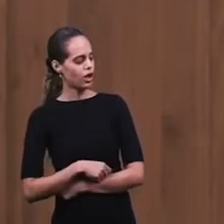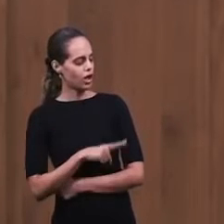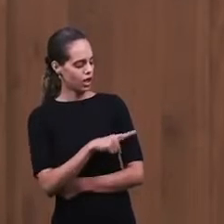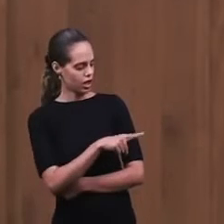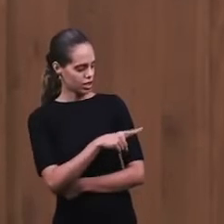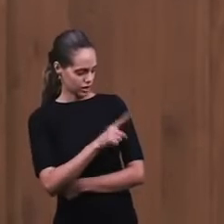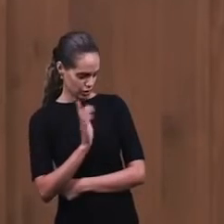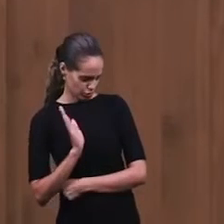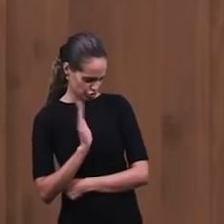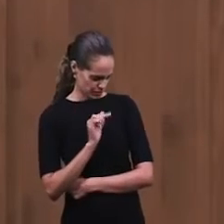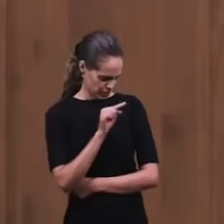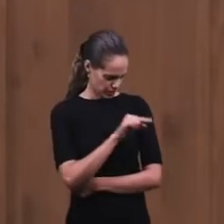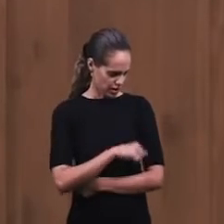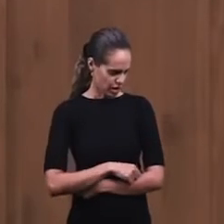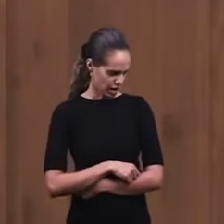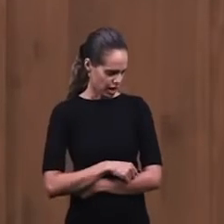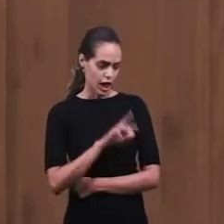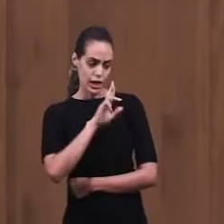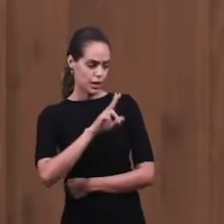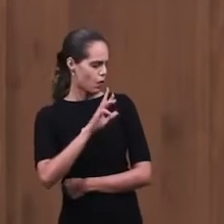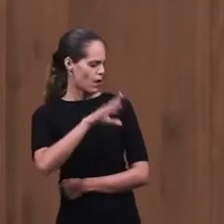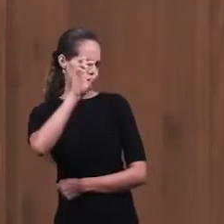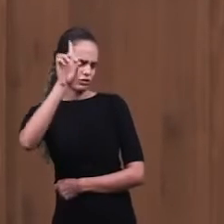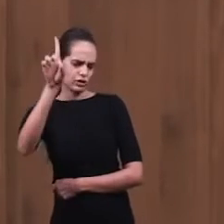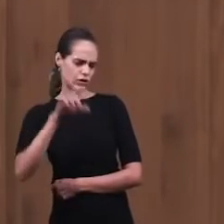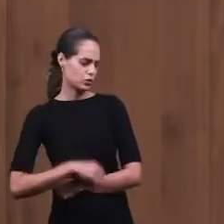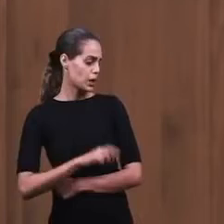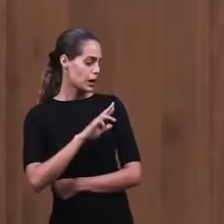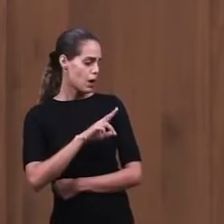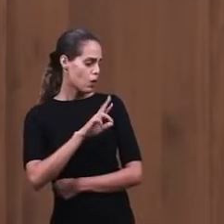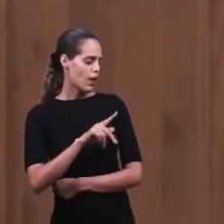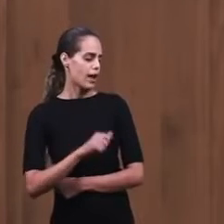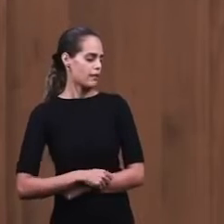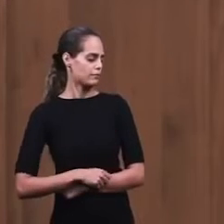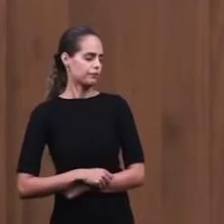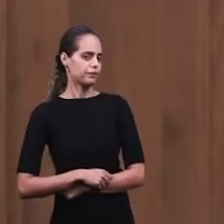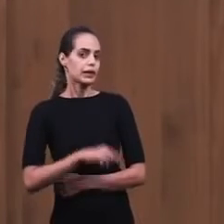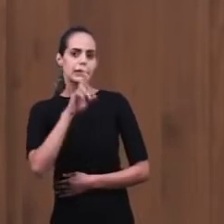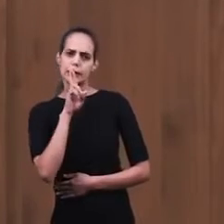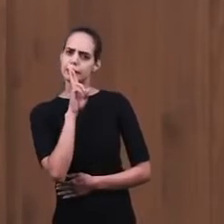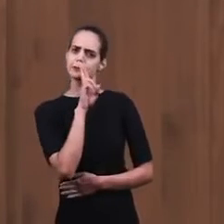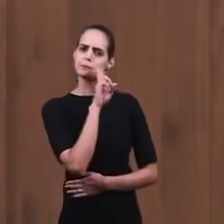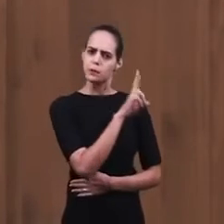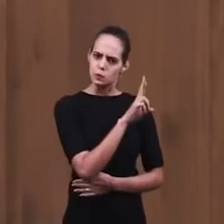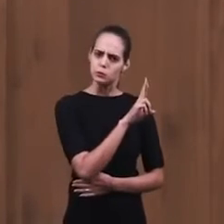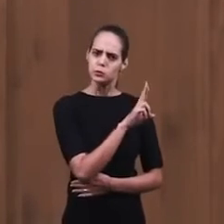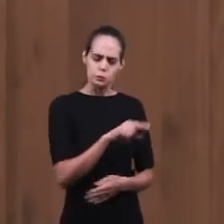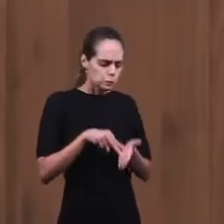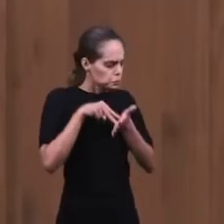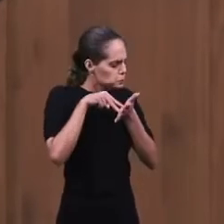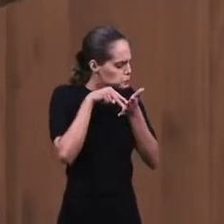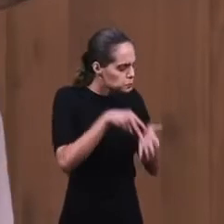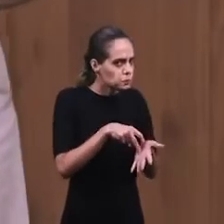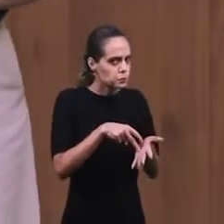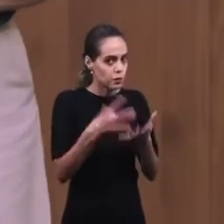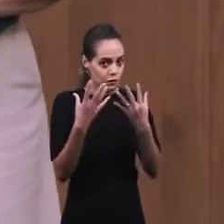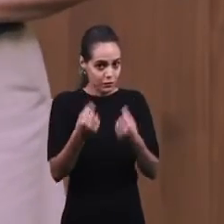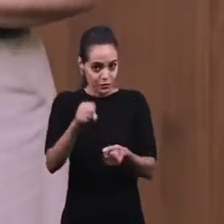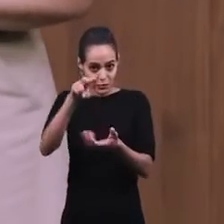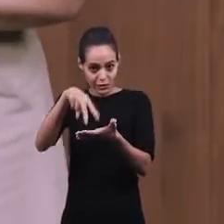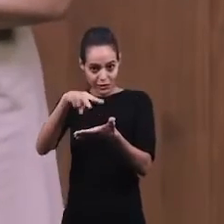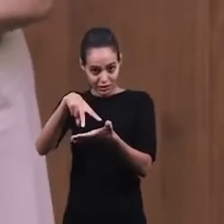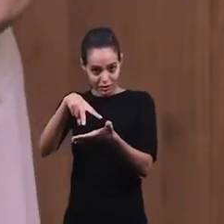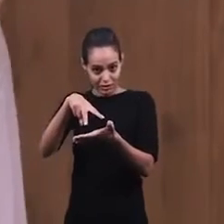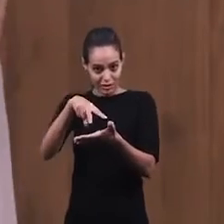and he gave a firm response to his enemies. Let's read the response. I am doing a